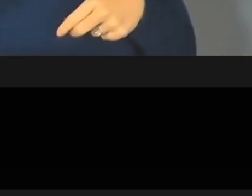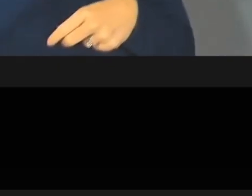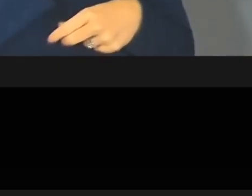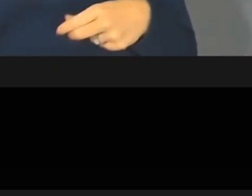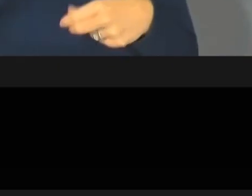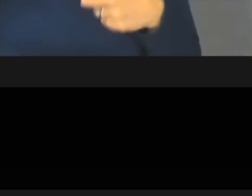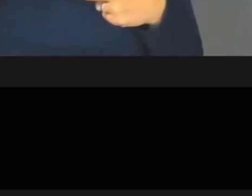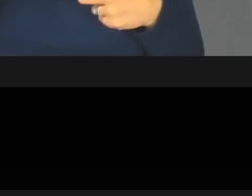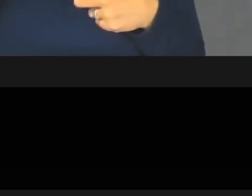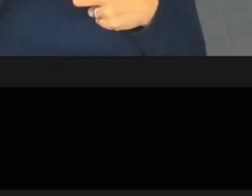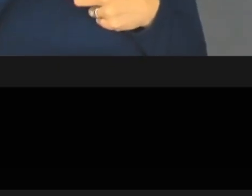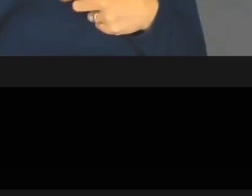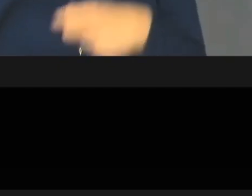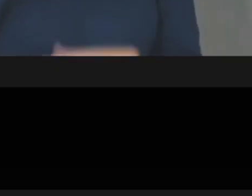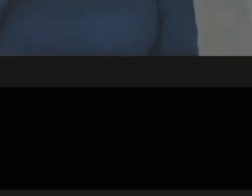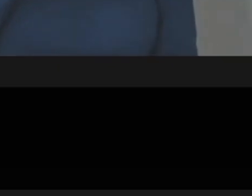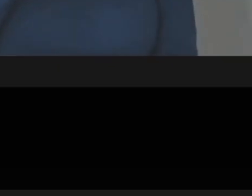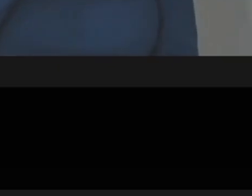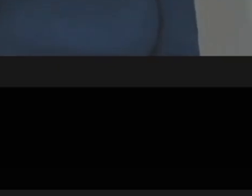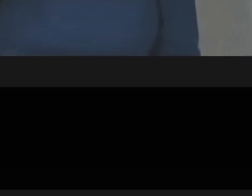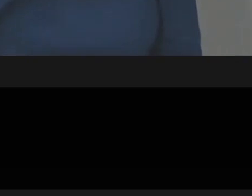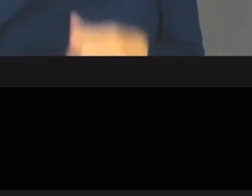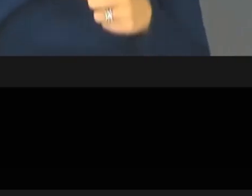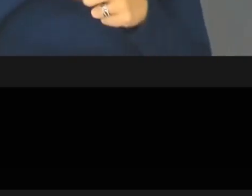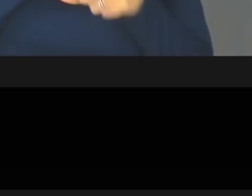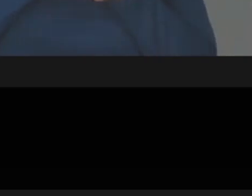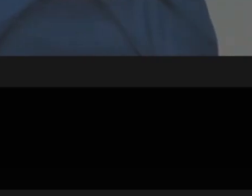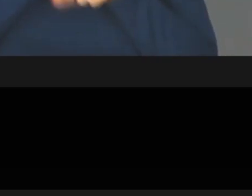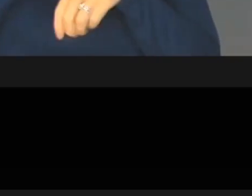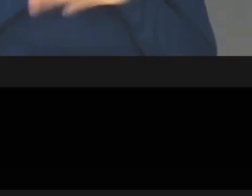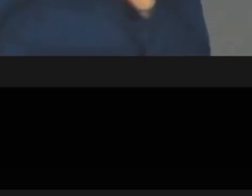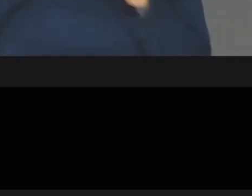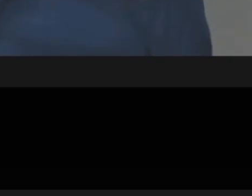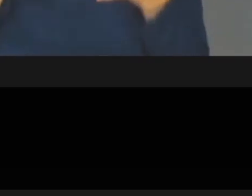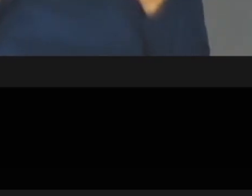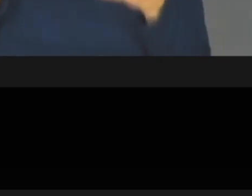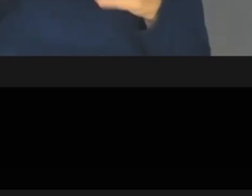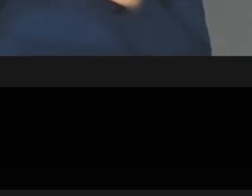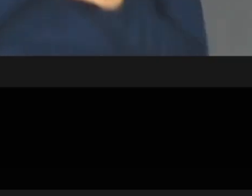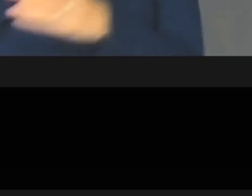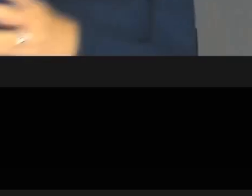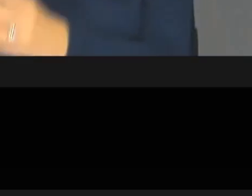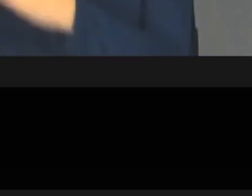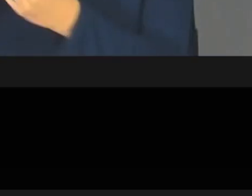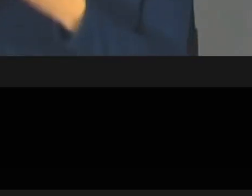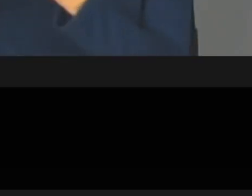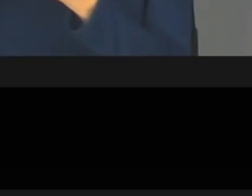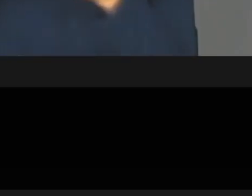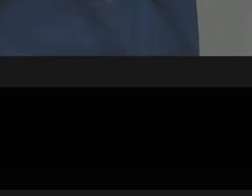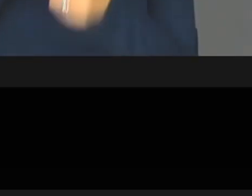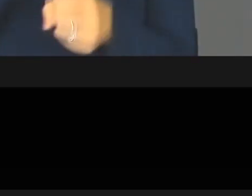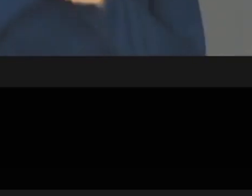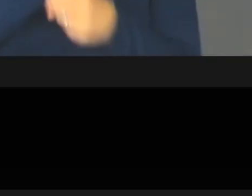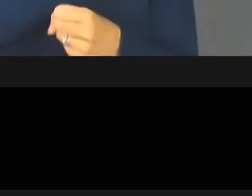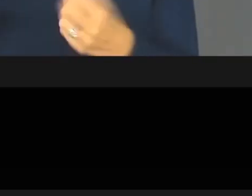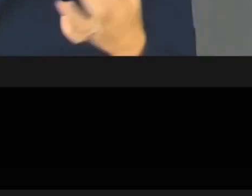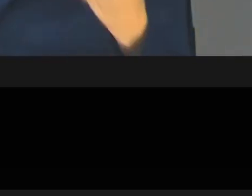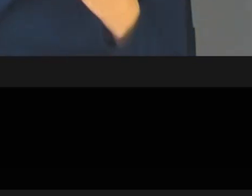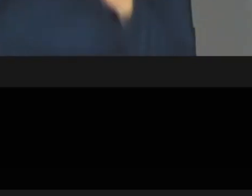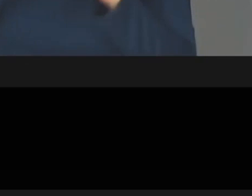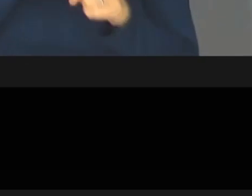out that we put out. I think the survey is online right now on our Engage page. To get some feedback from